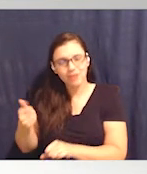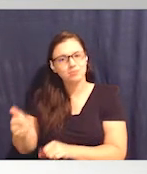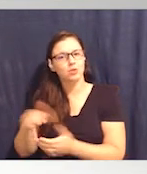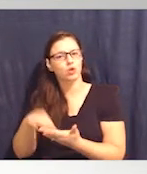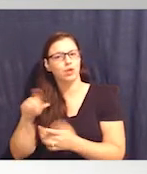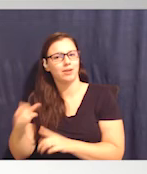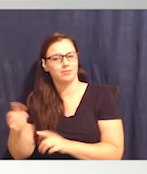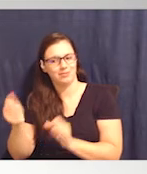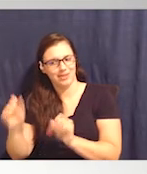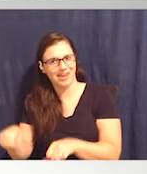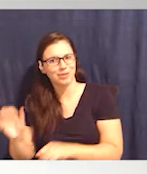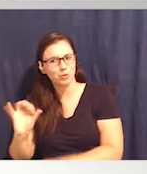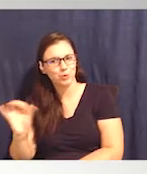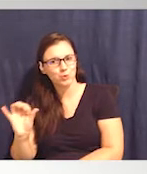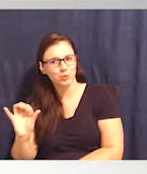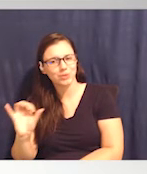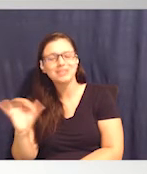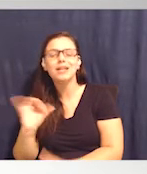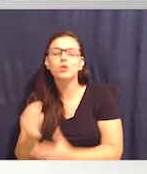growing together here.